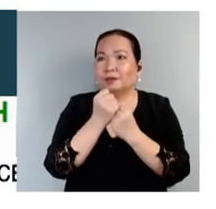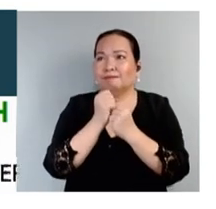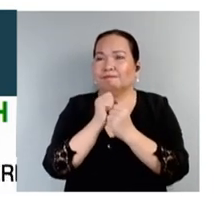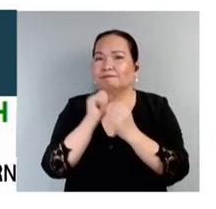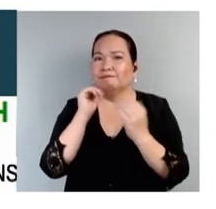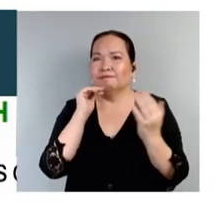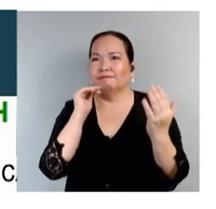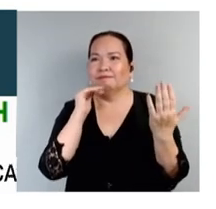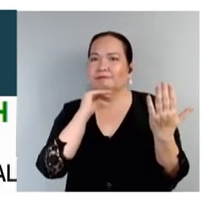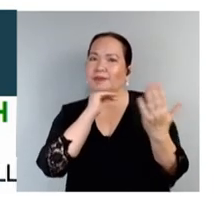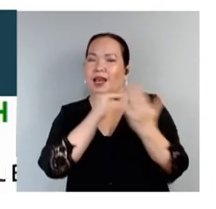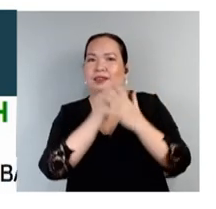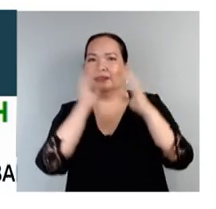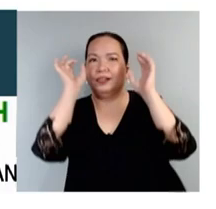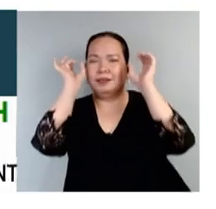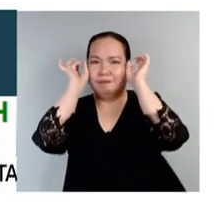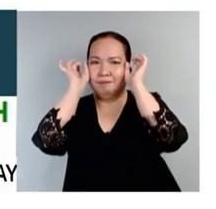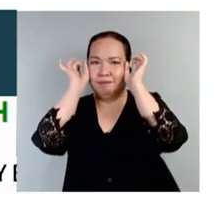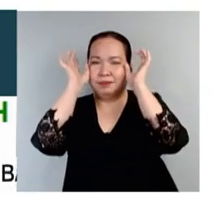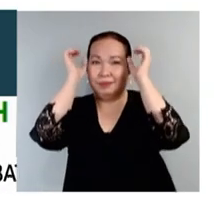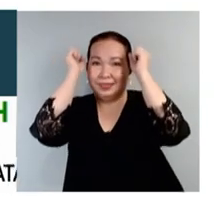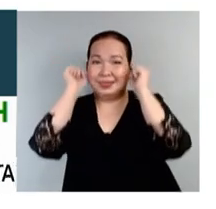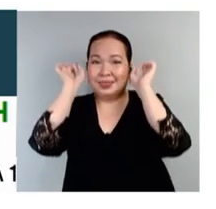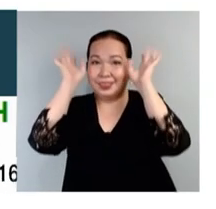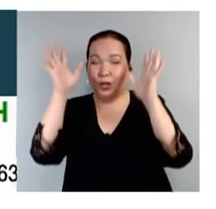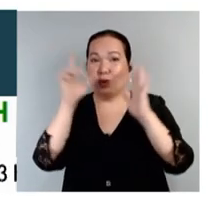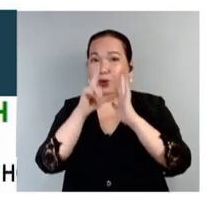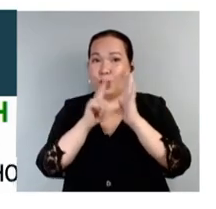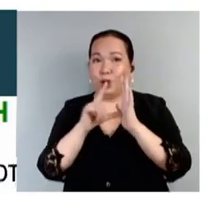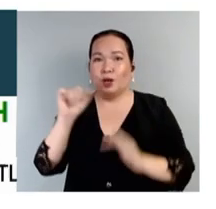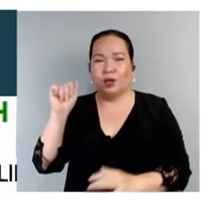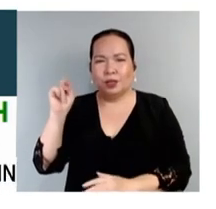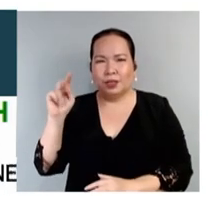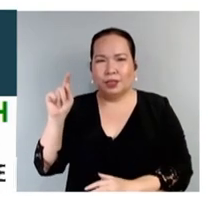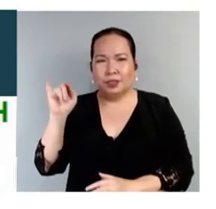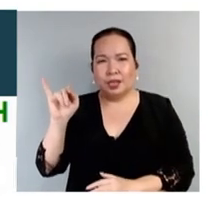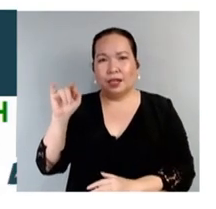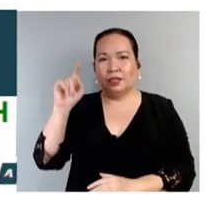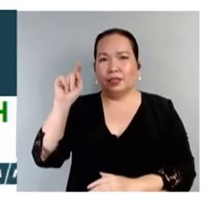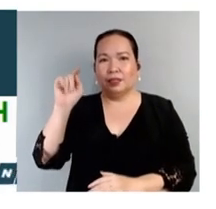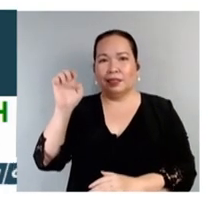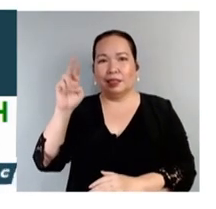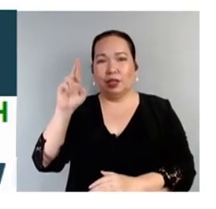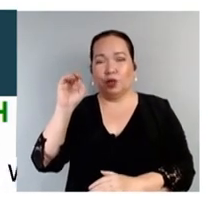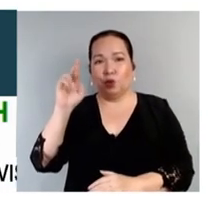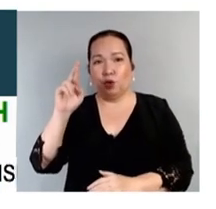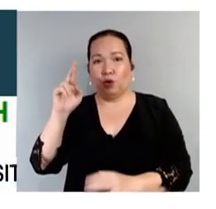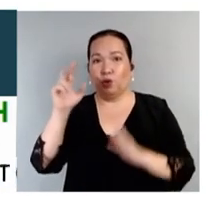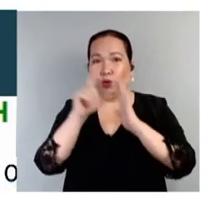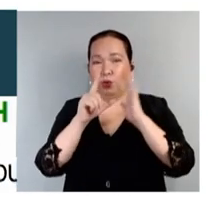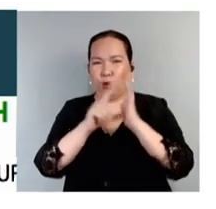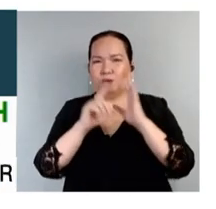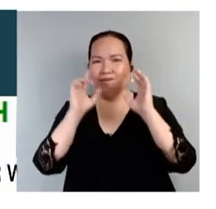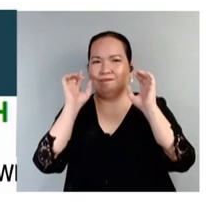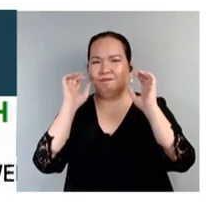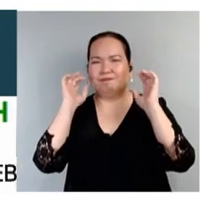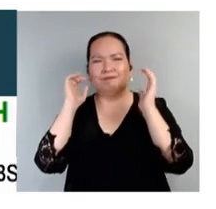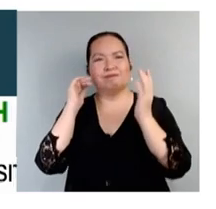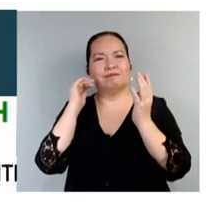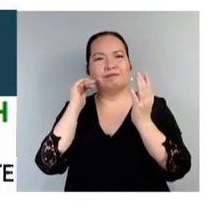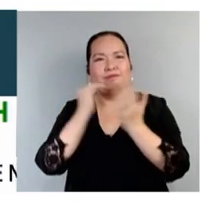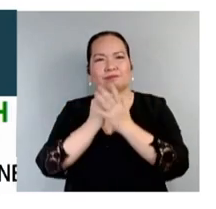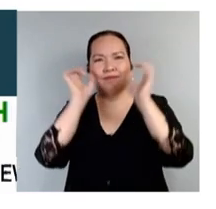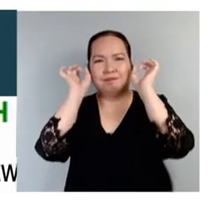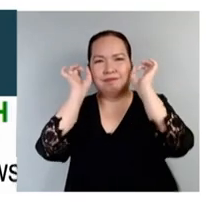We know what is happening now, that being used sort of as a vehicle, as a license as well to red